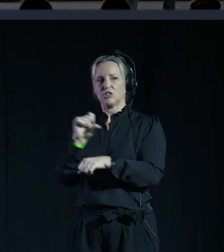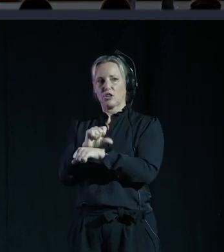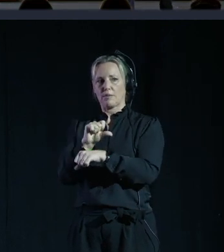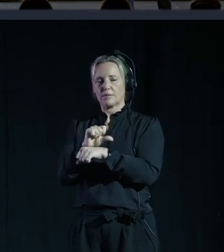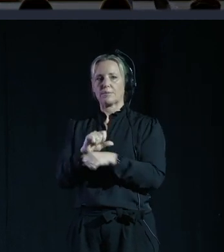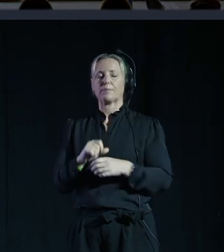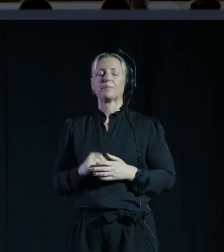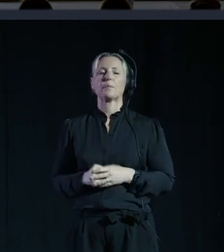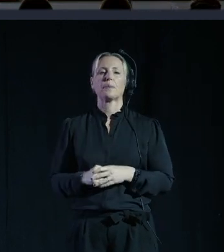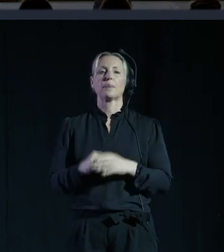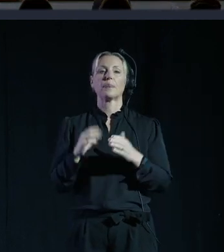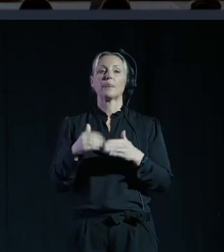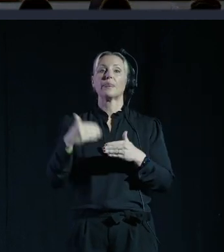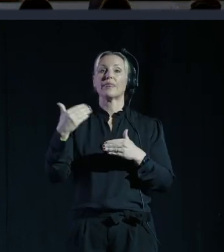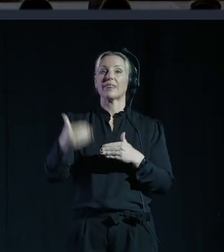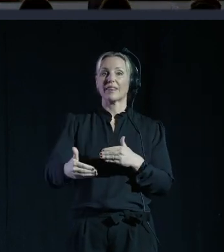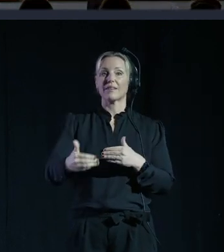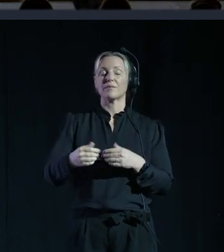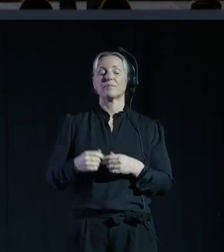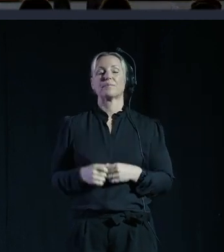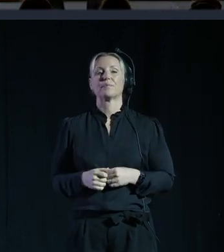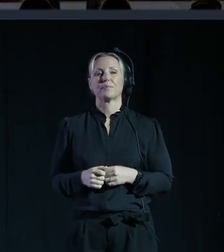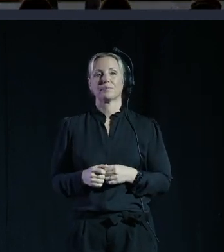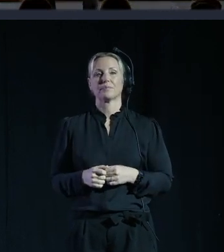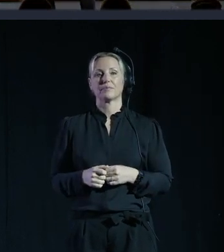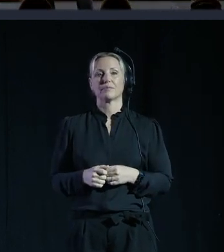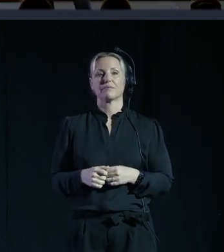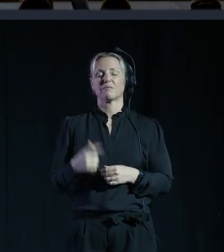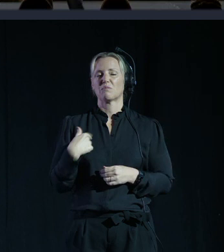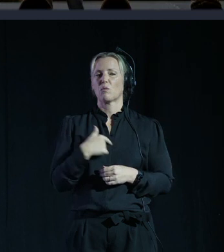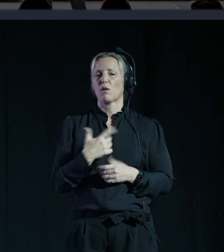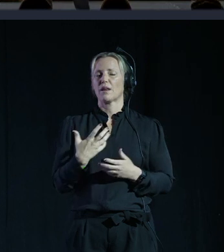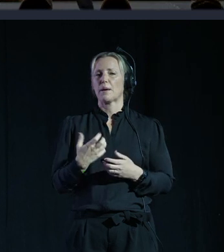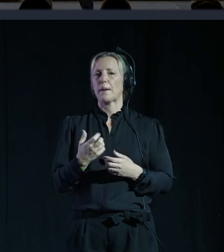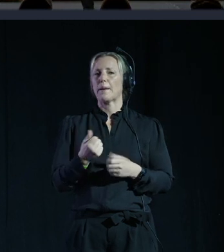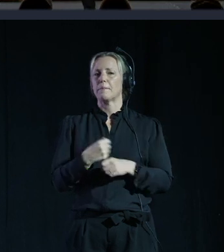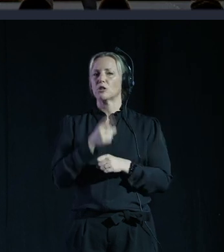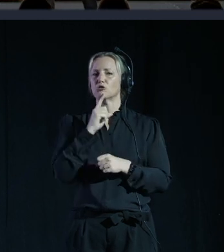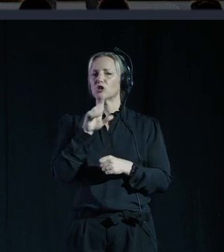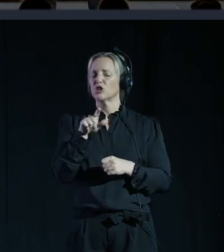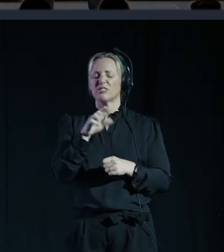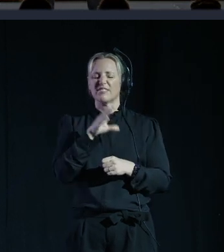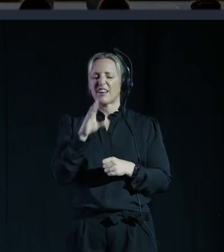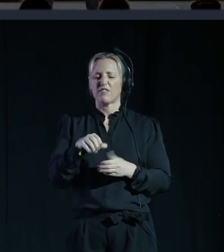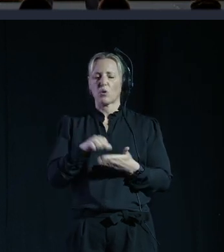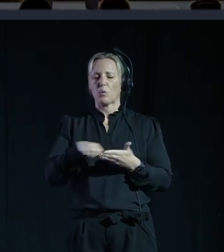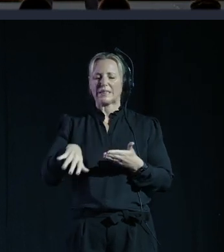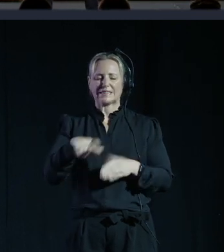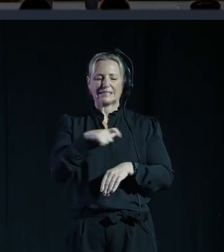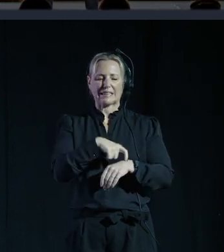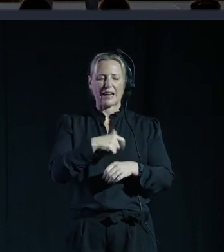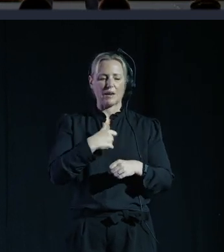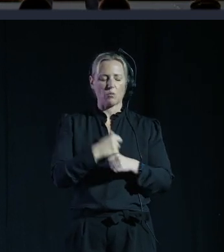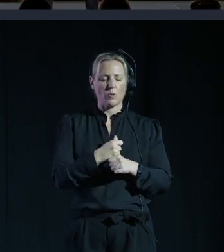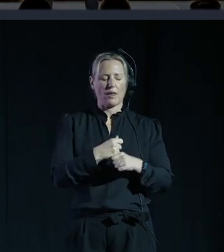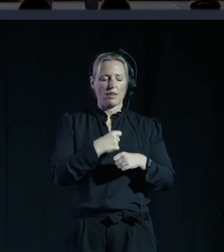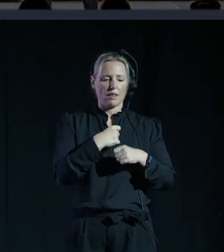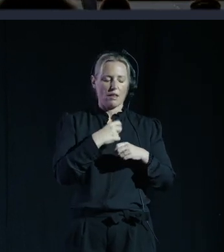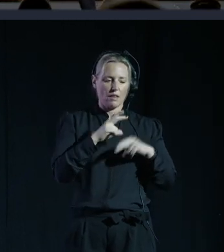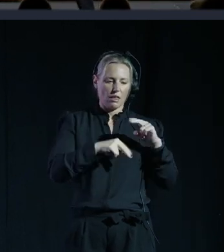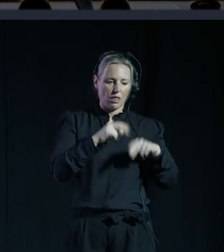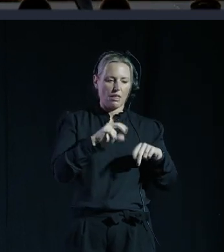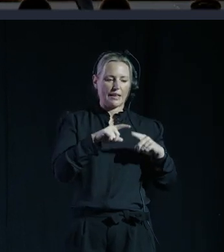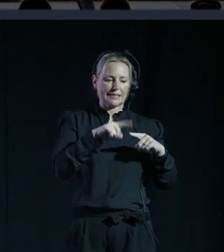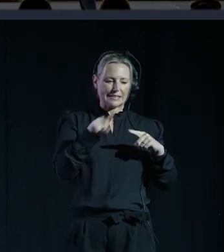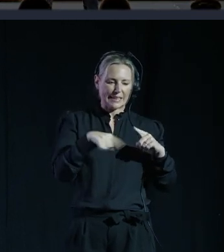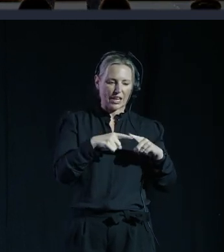Next, we wanted to make sure that you're never wasting cycles on building and testing code that hasn't been changed.